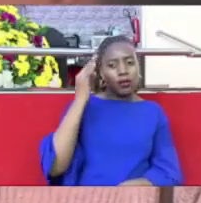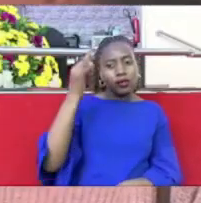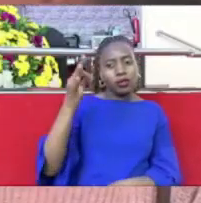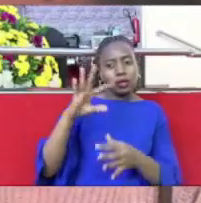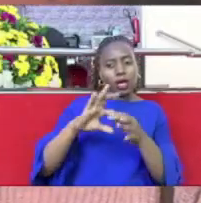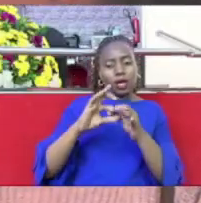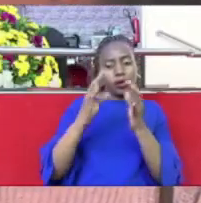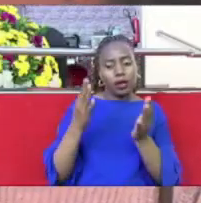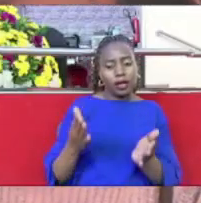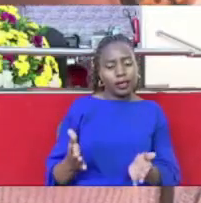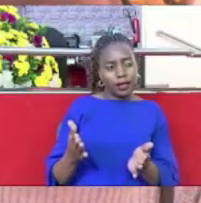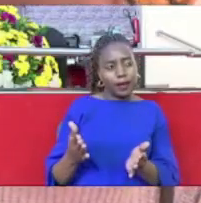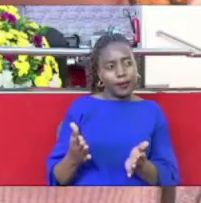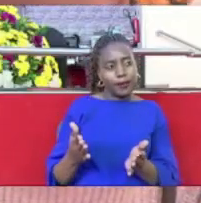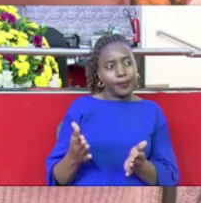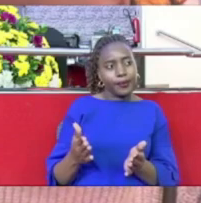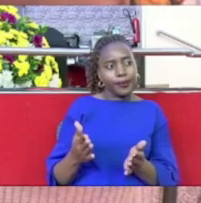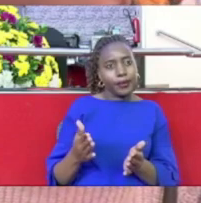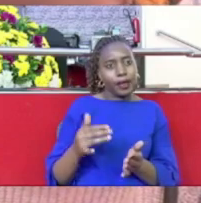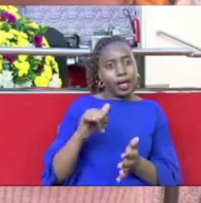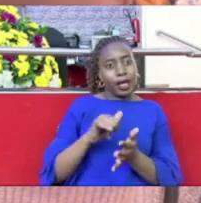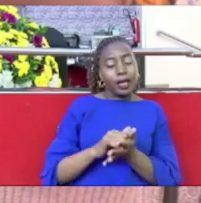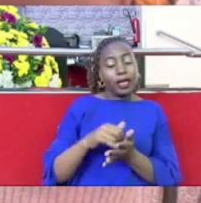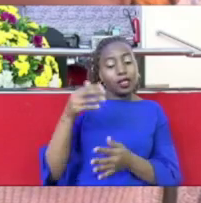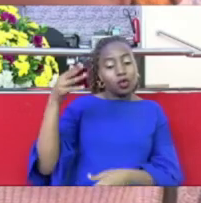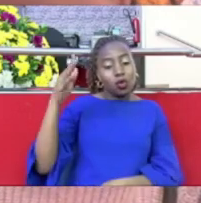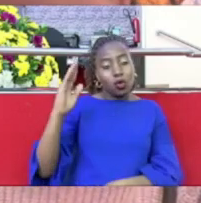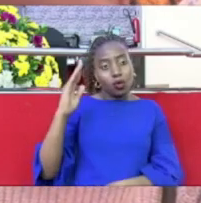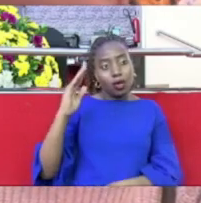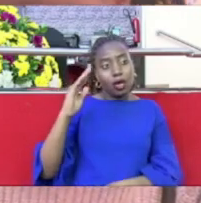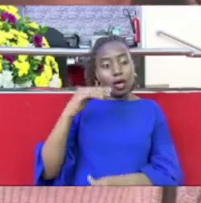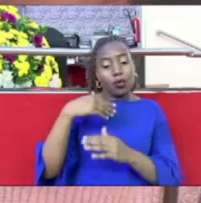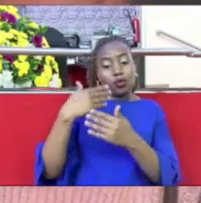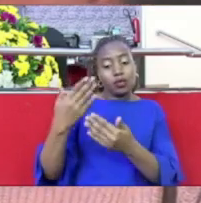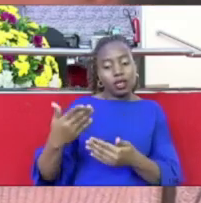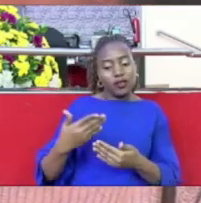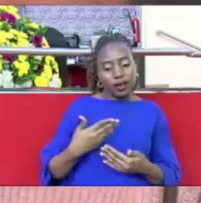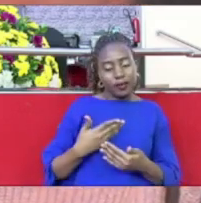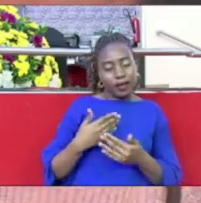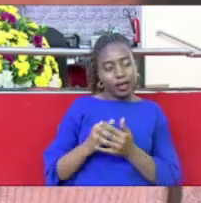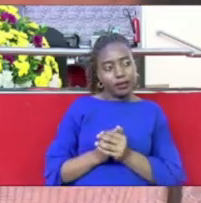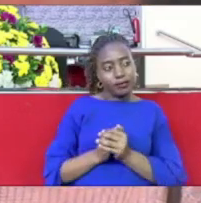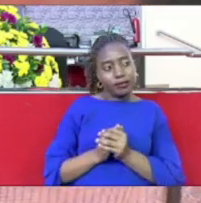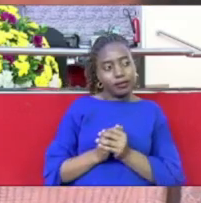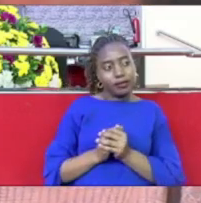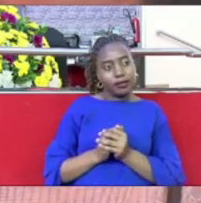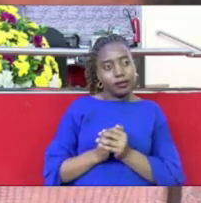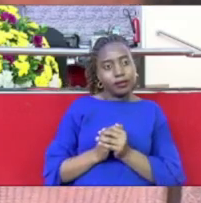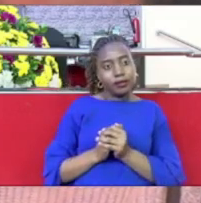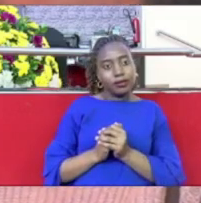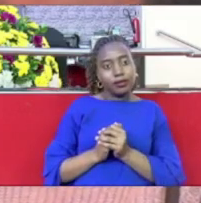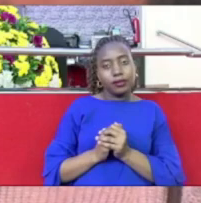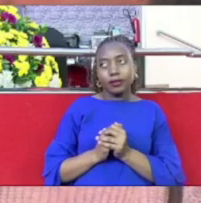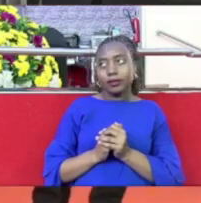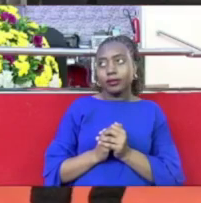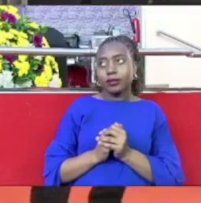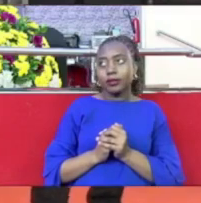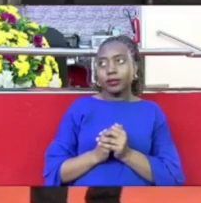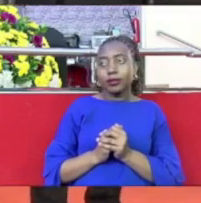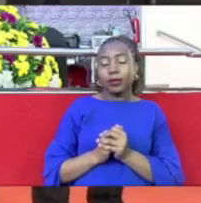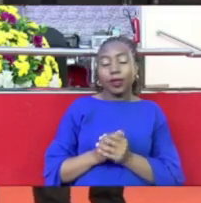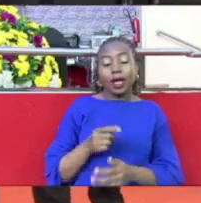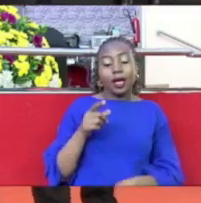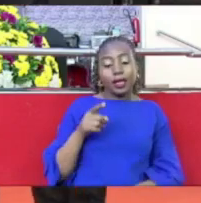ndio muunganishi wa hatima yangu. That God was giving me. Ambaye Mungu alikuwa ananipa. In this